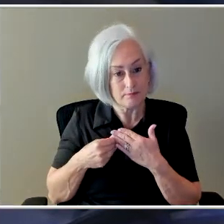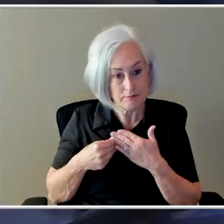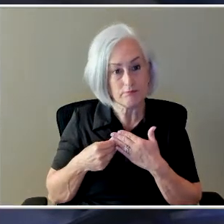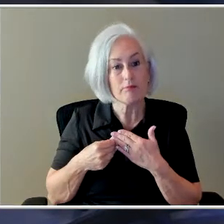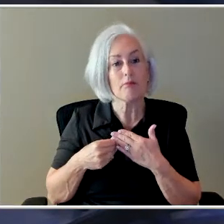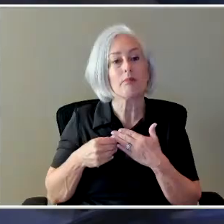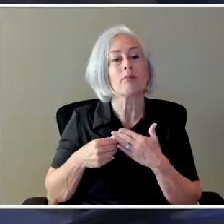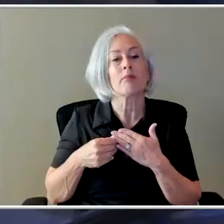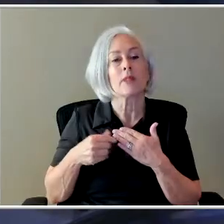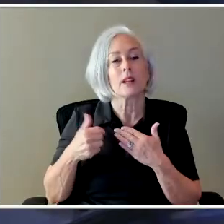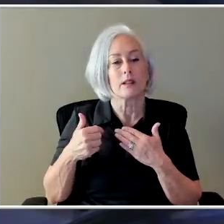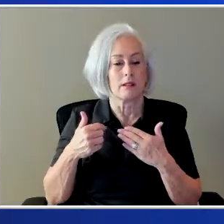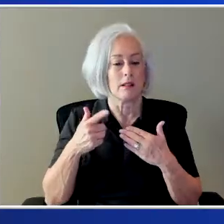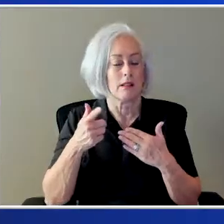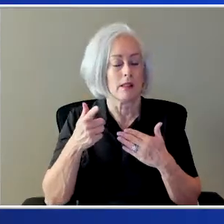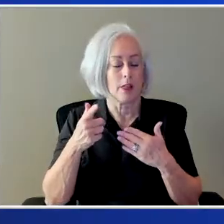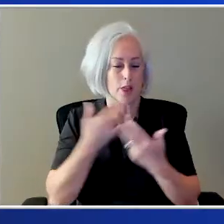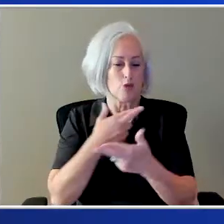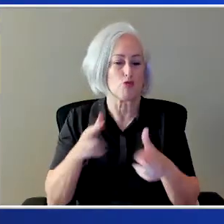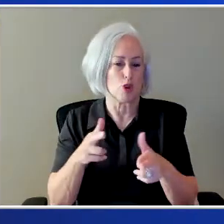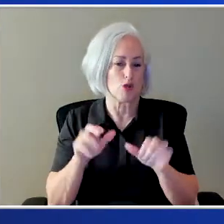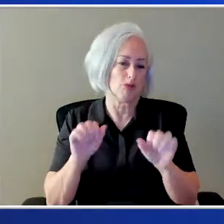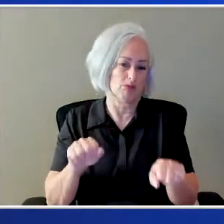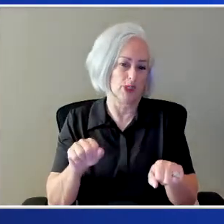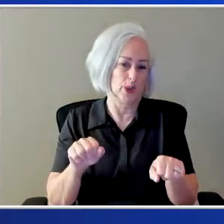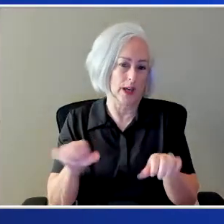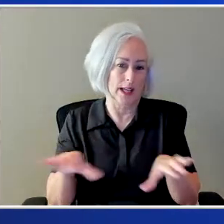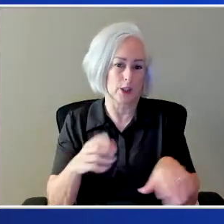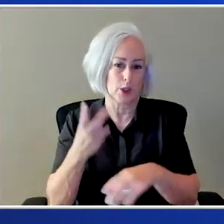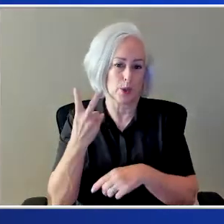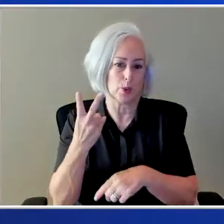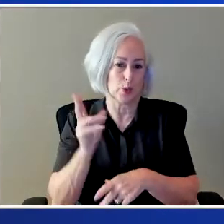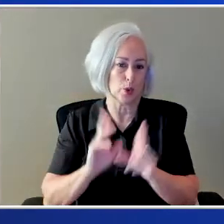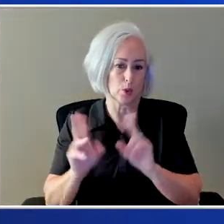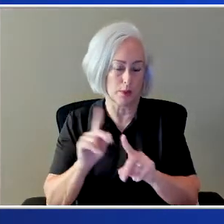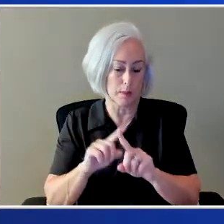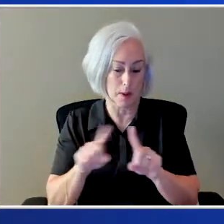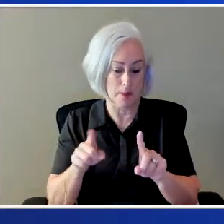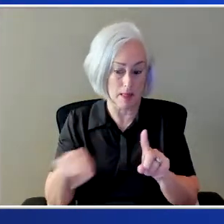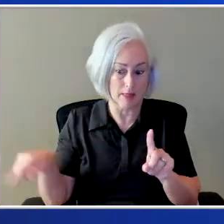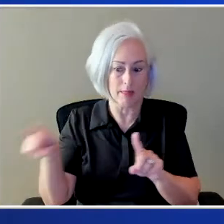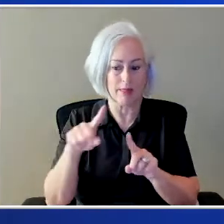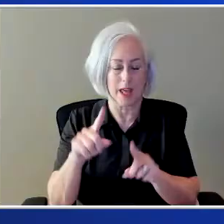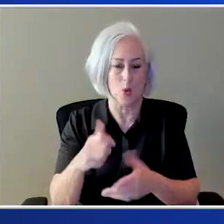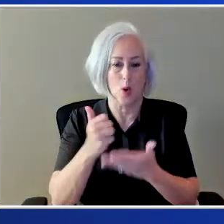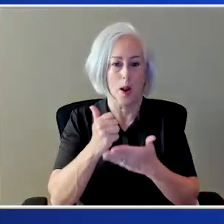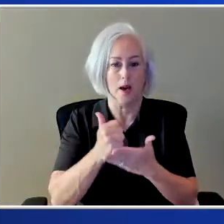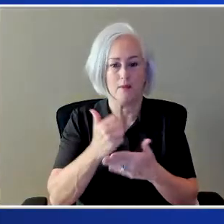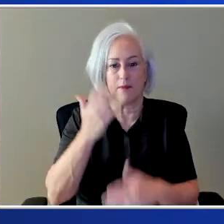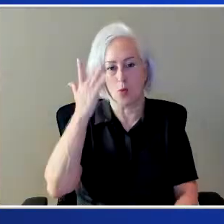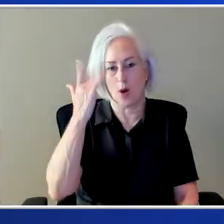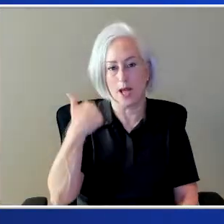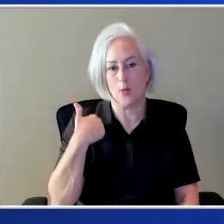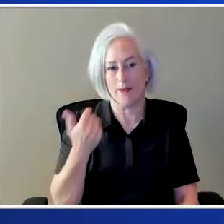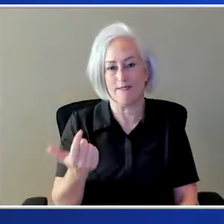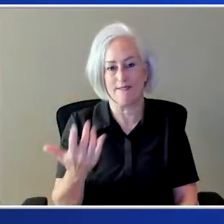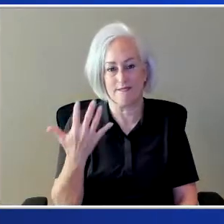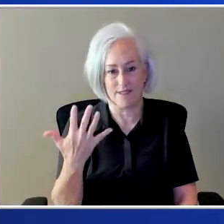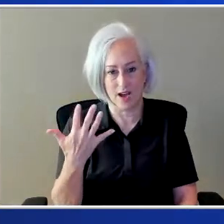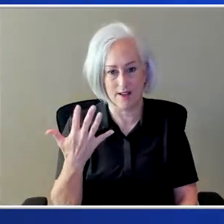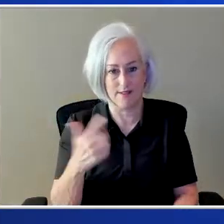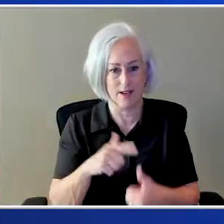people to be there, but they were beyond helpful because there was 5 of us, my son, his fiance, our